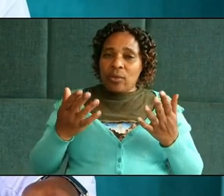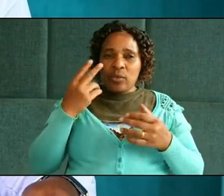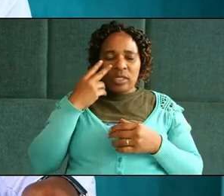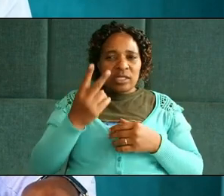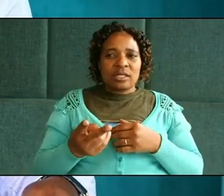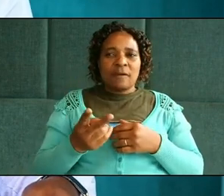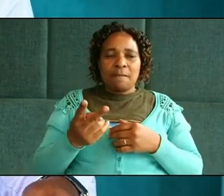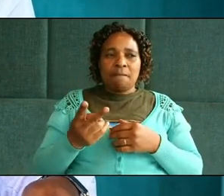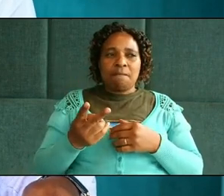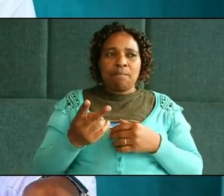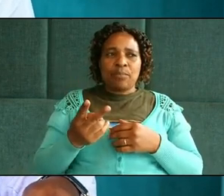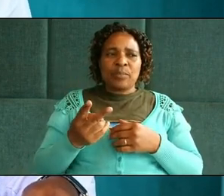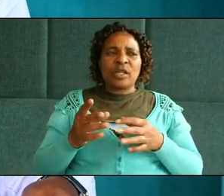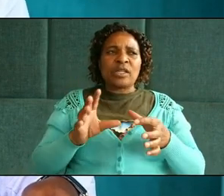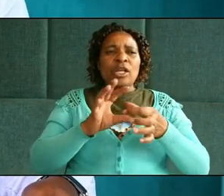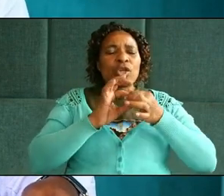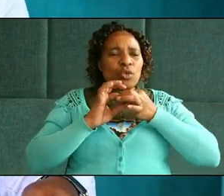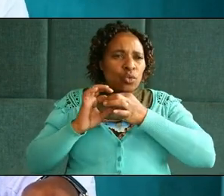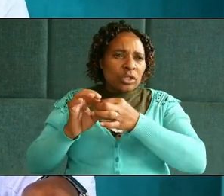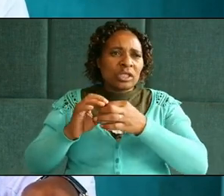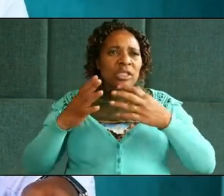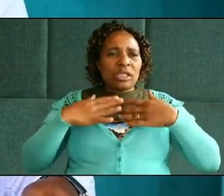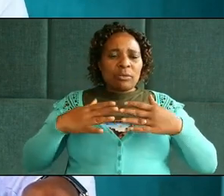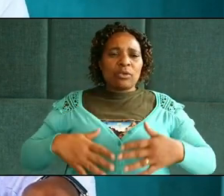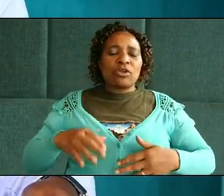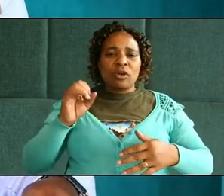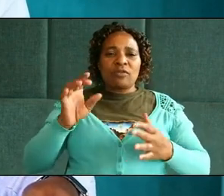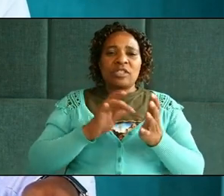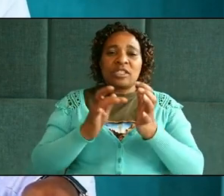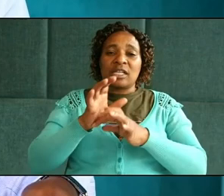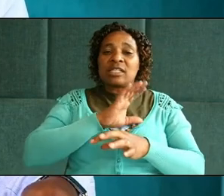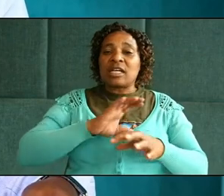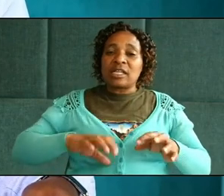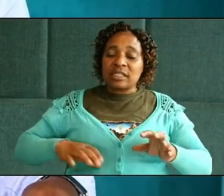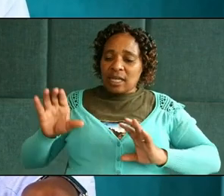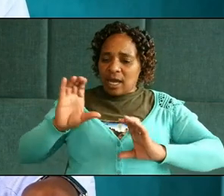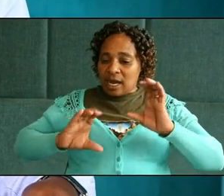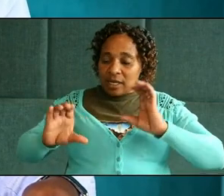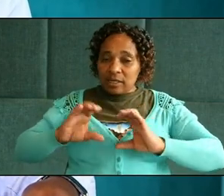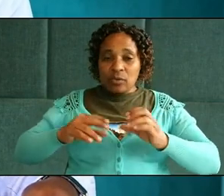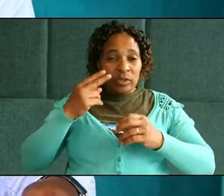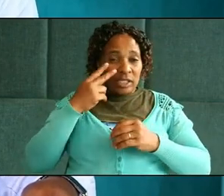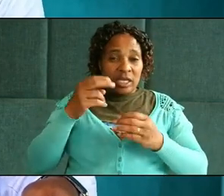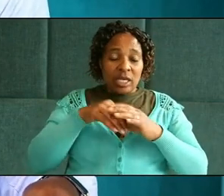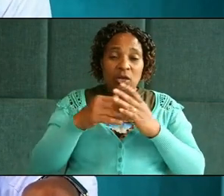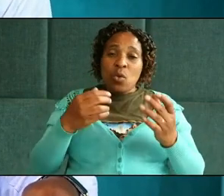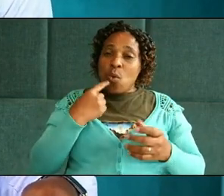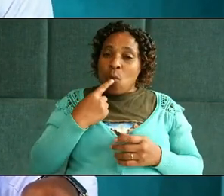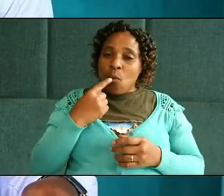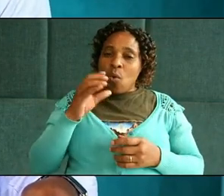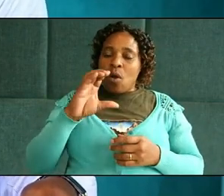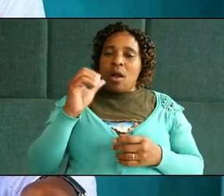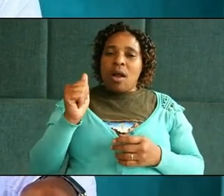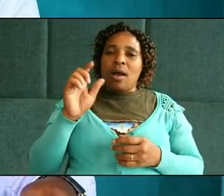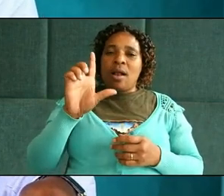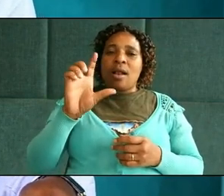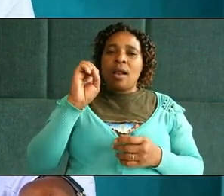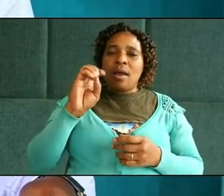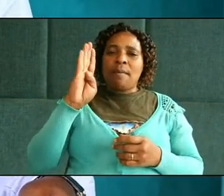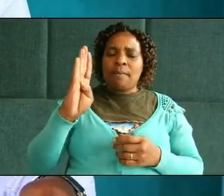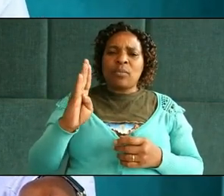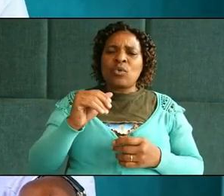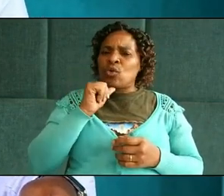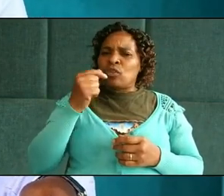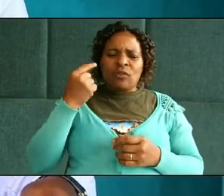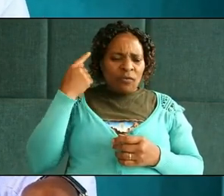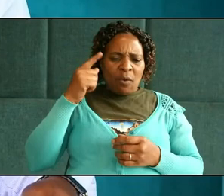we see like the unity in the body of Christ. It's another character we see in Caleb. I'm coming here not for my sake, but I'm coming here